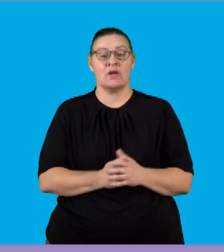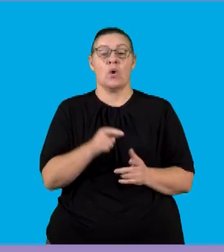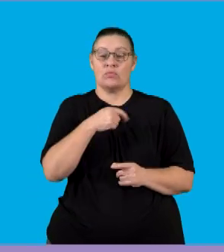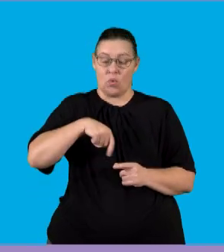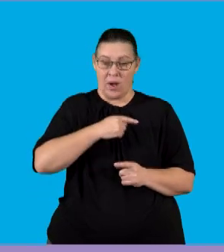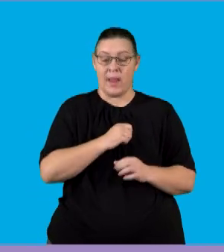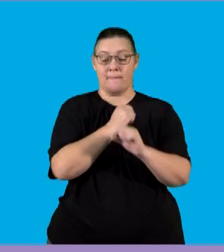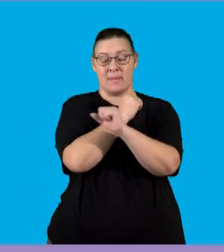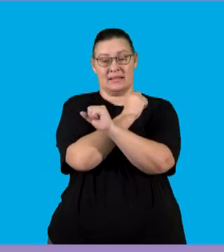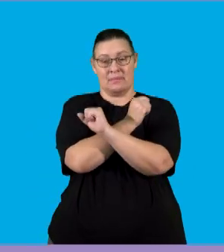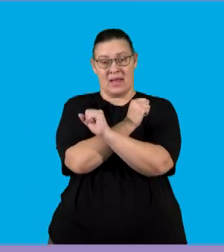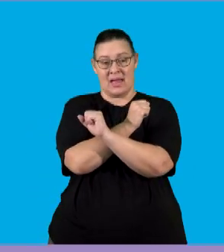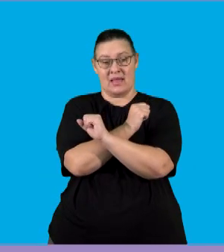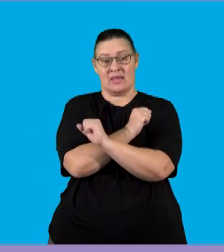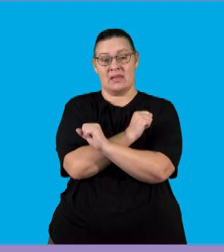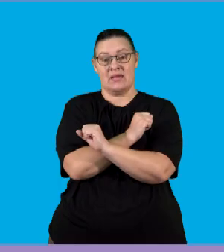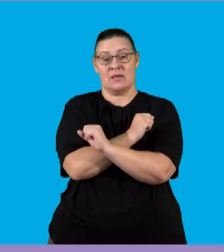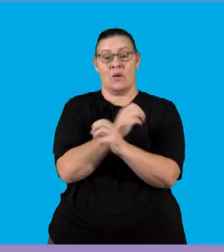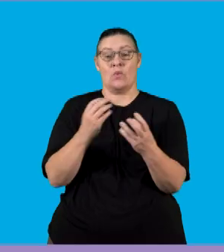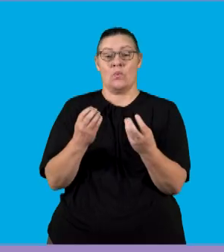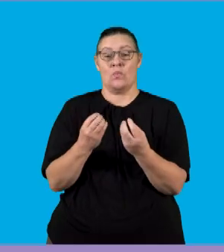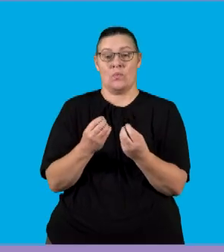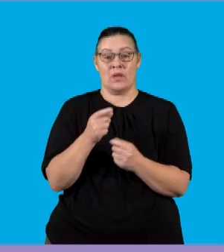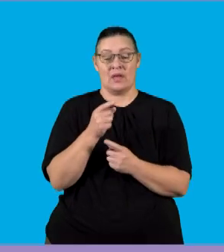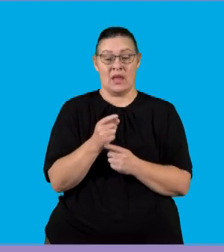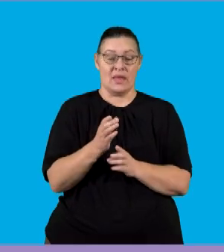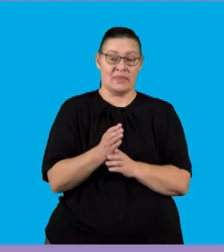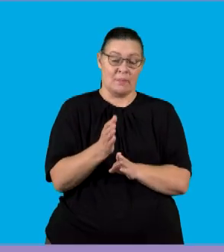we multiply